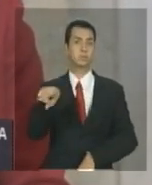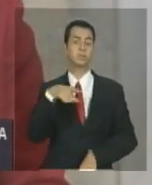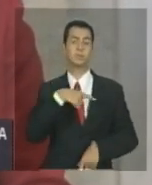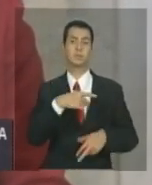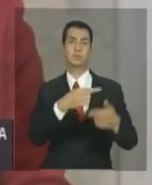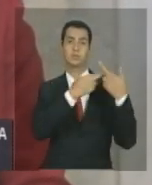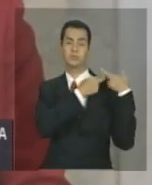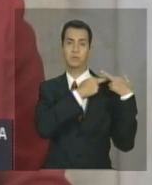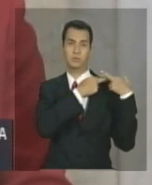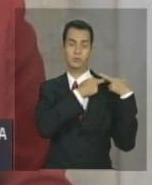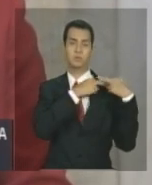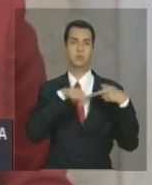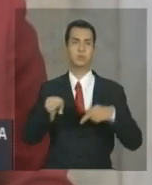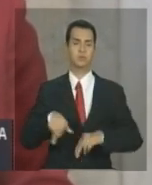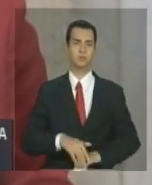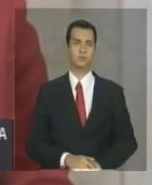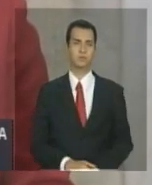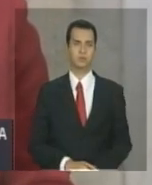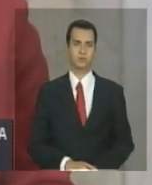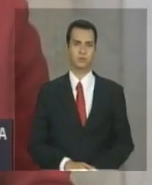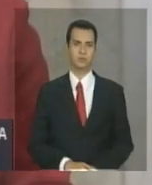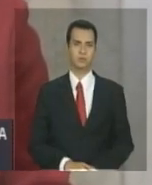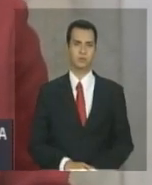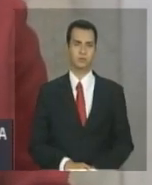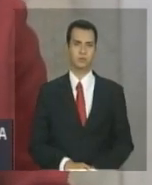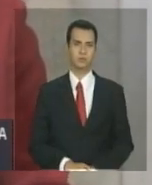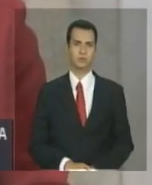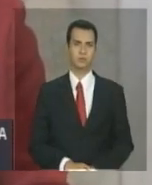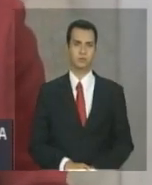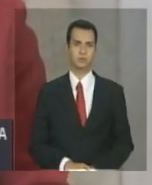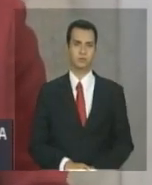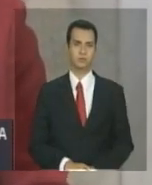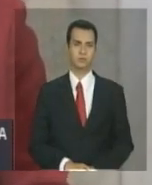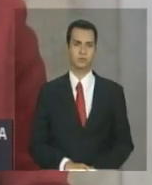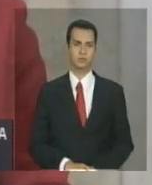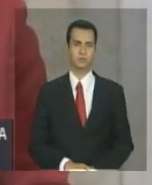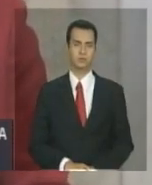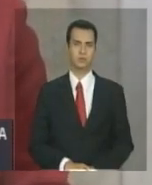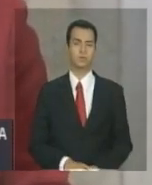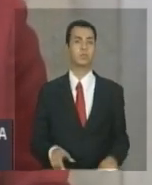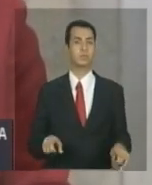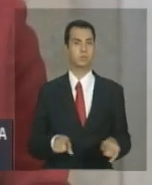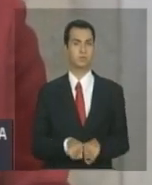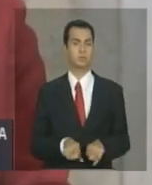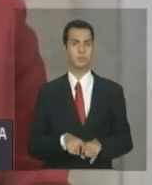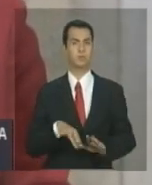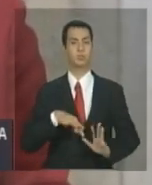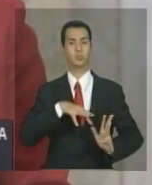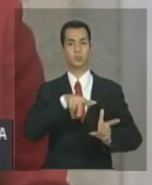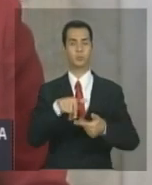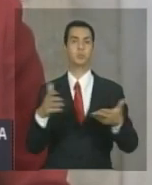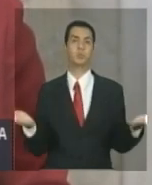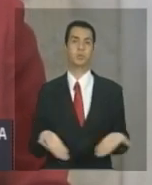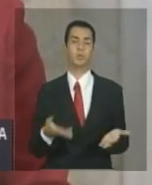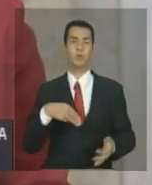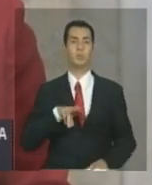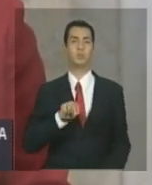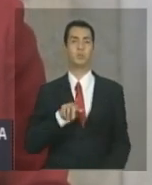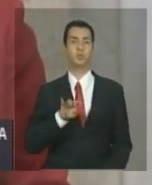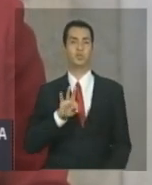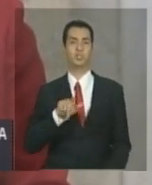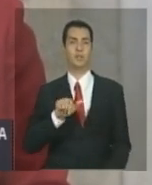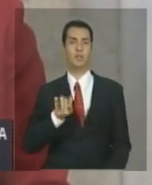to be performed by the United States against that backdrop. E neste mundo multilateral que vem surgindo é muito importante. In